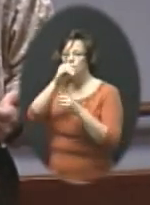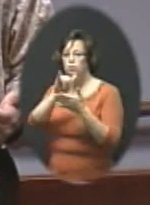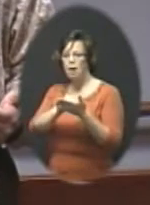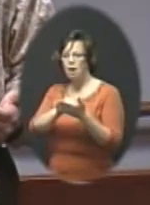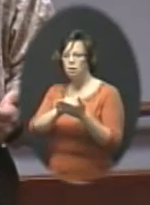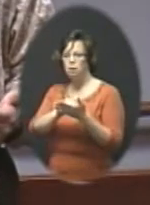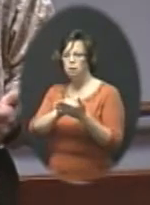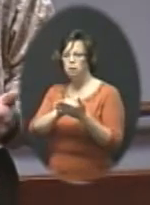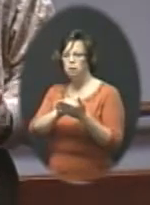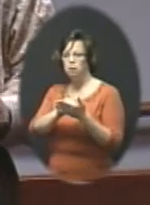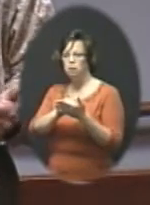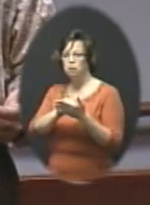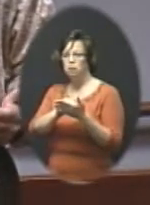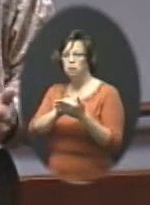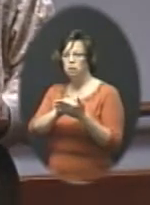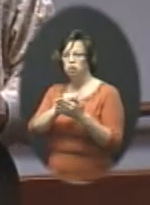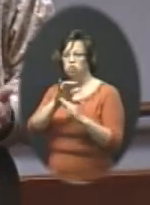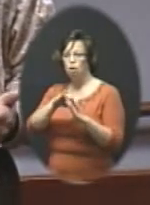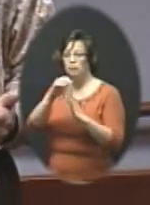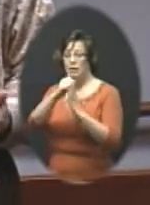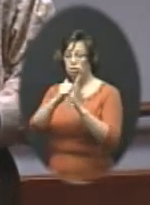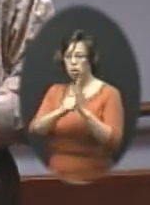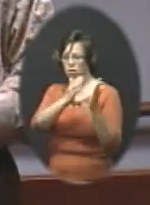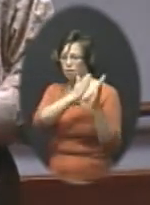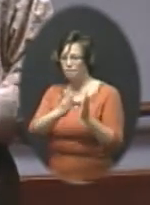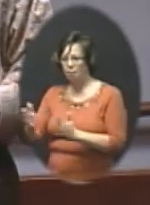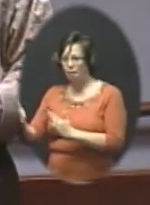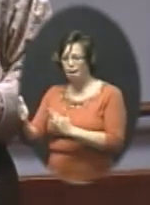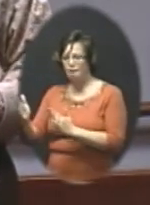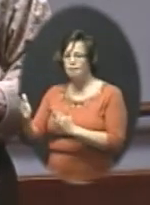on the agenda and on the plan